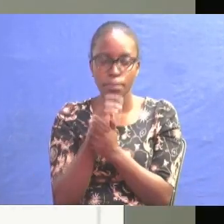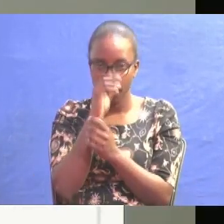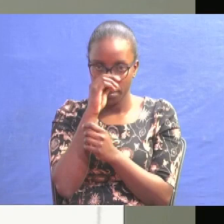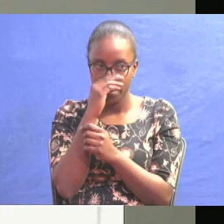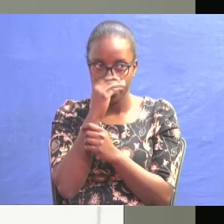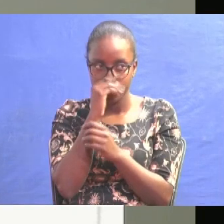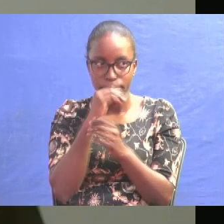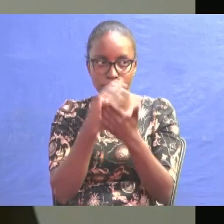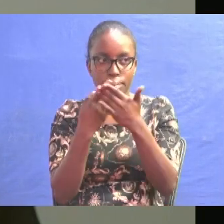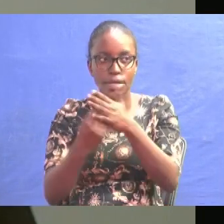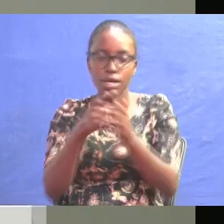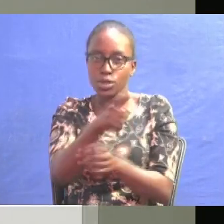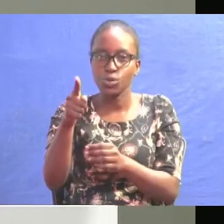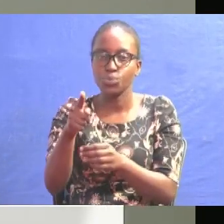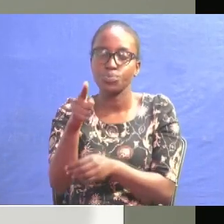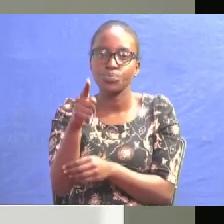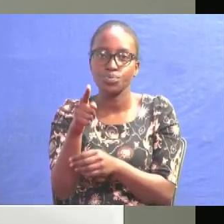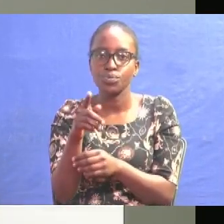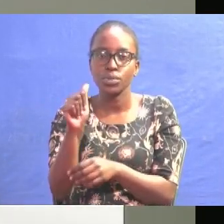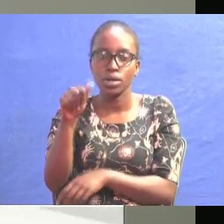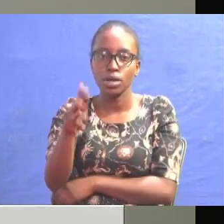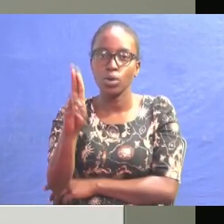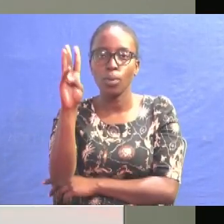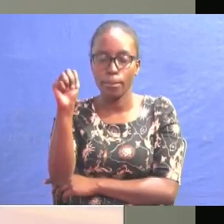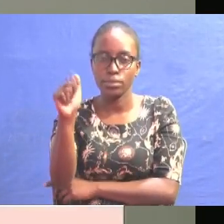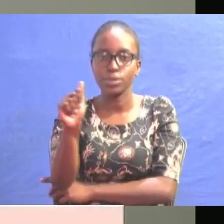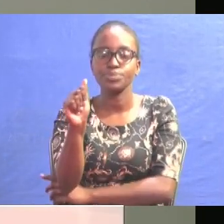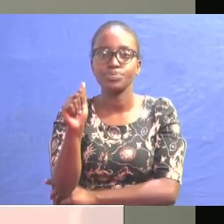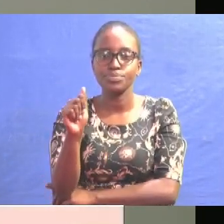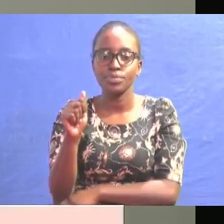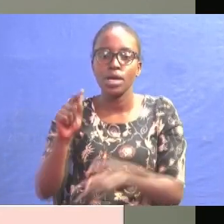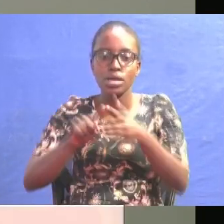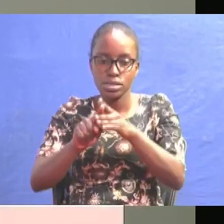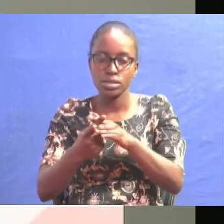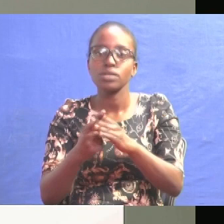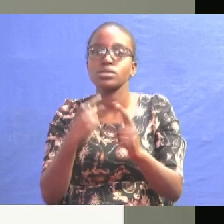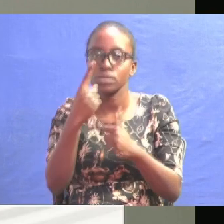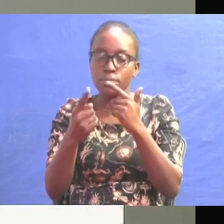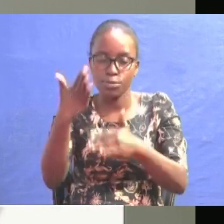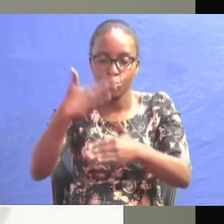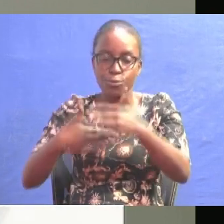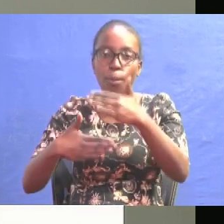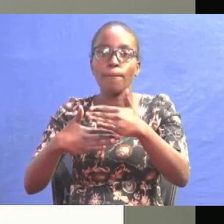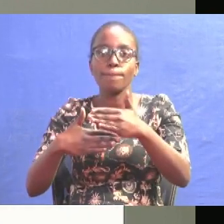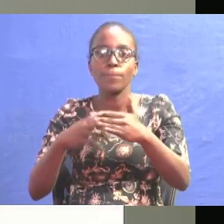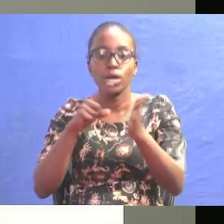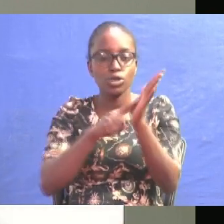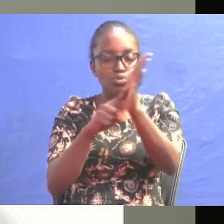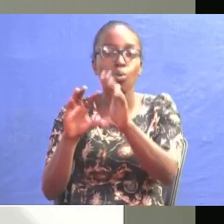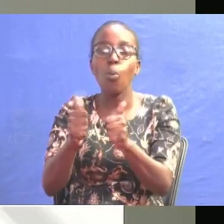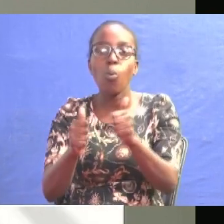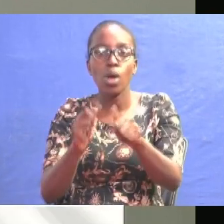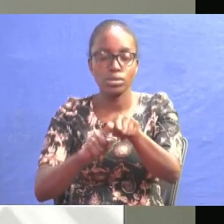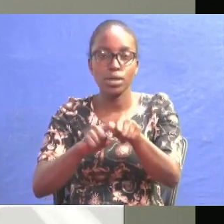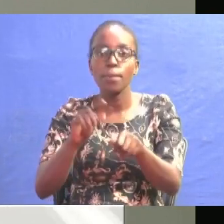Thank you. Thank you so much, Auma. As I've started saying before, that it's evident that we know the man right now of